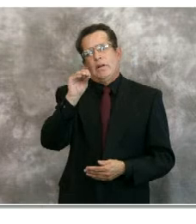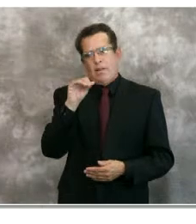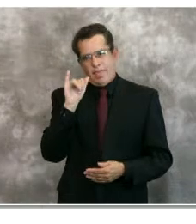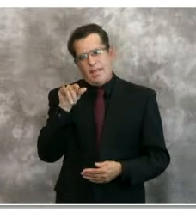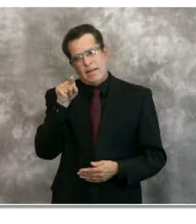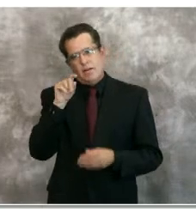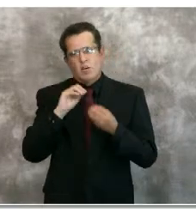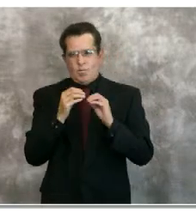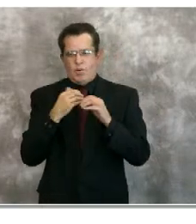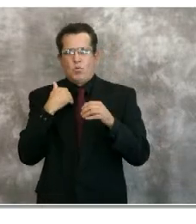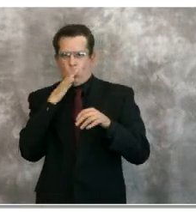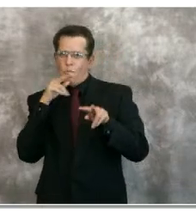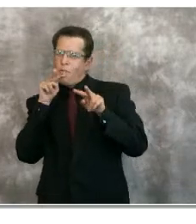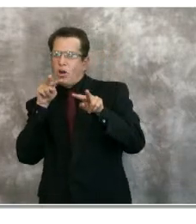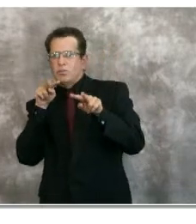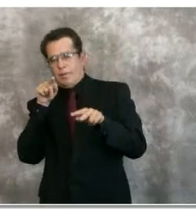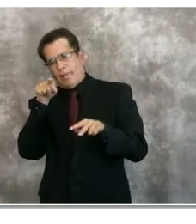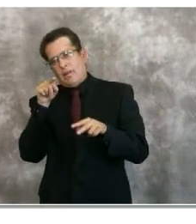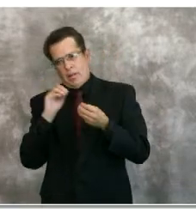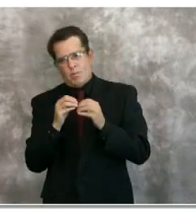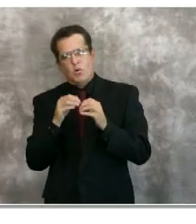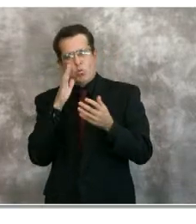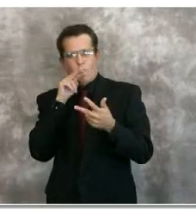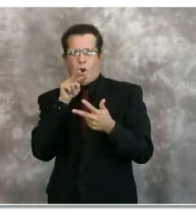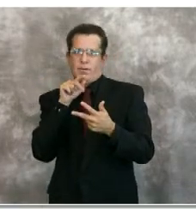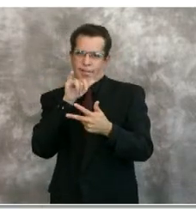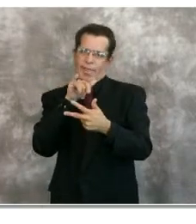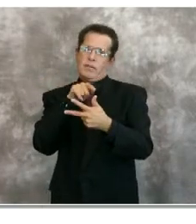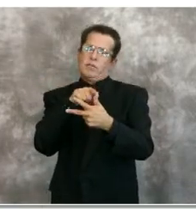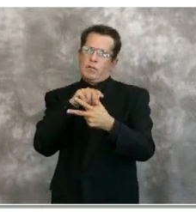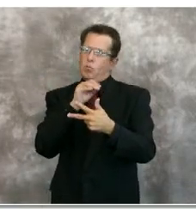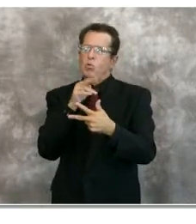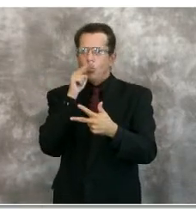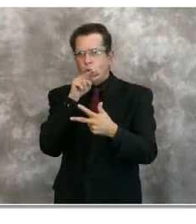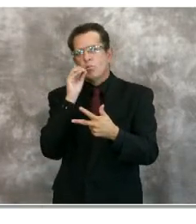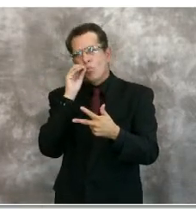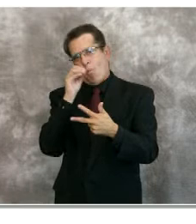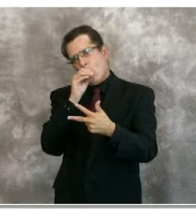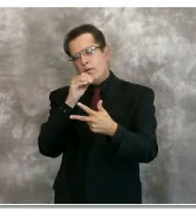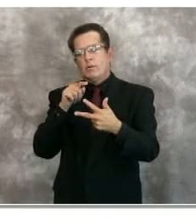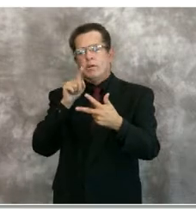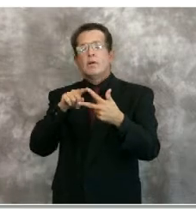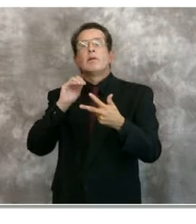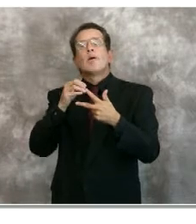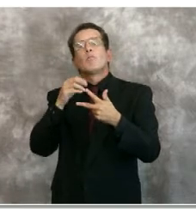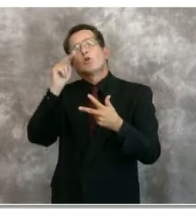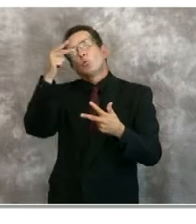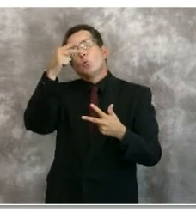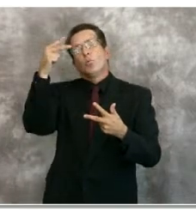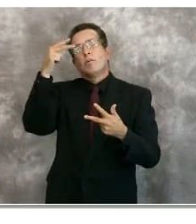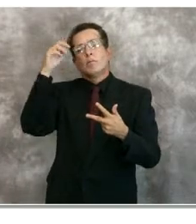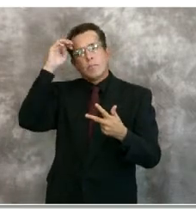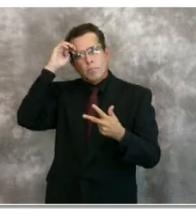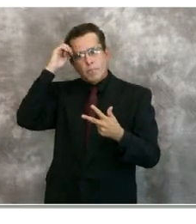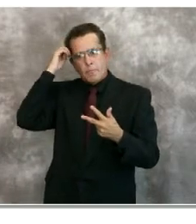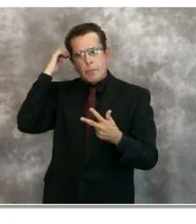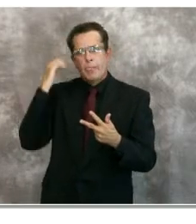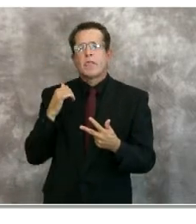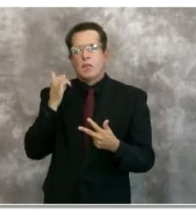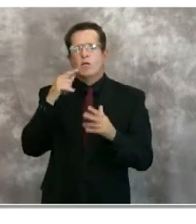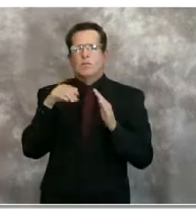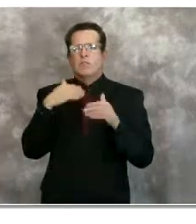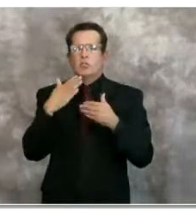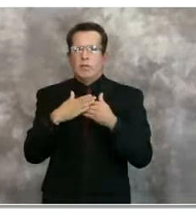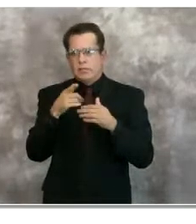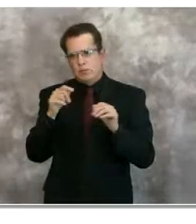as always, continue to monitor this closely. Now, trigger number 2 is related to, and actually you can go to the next